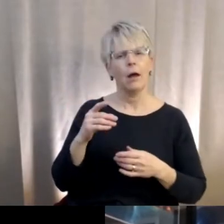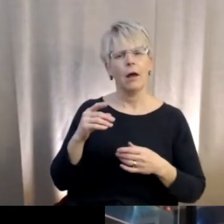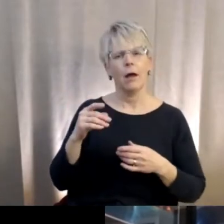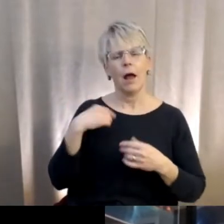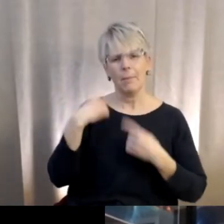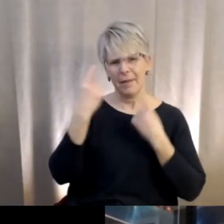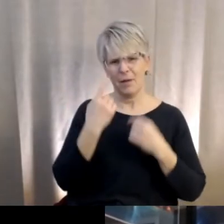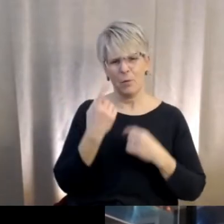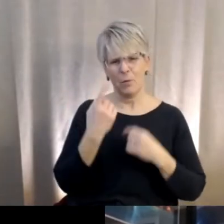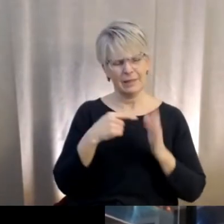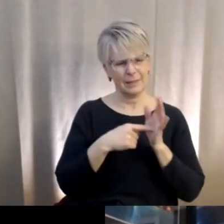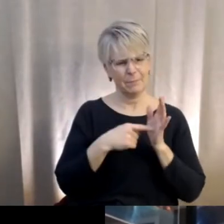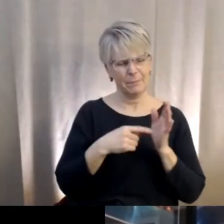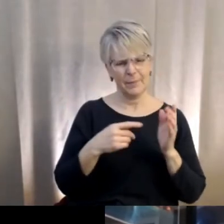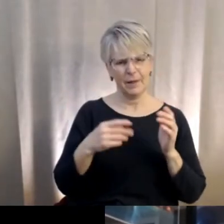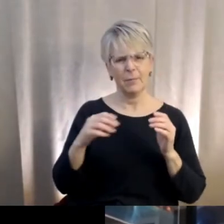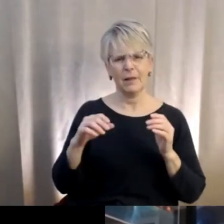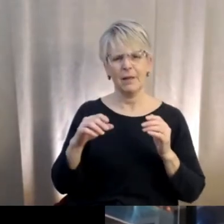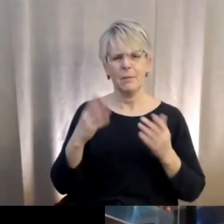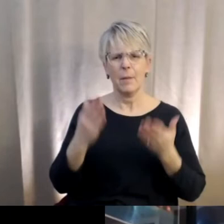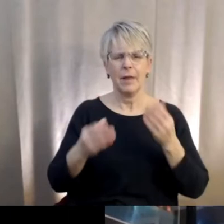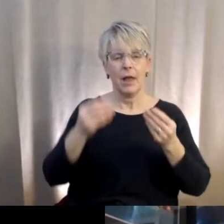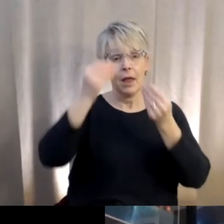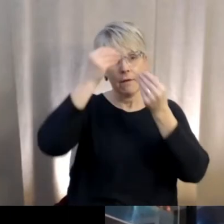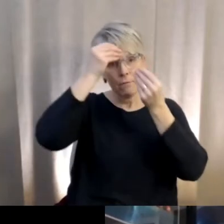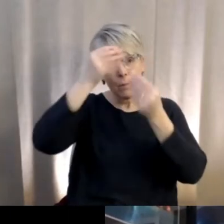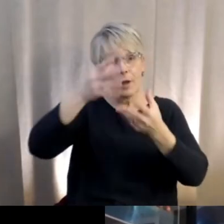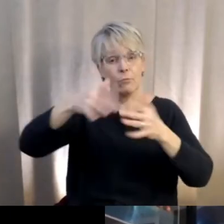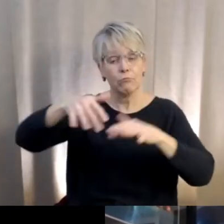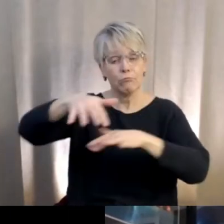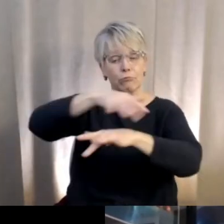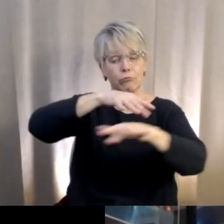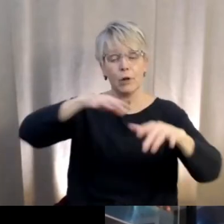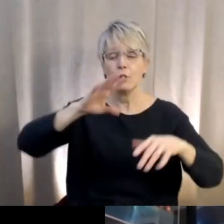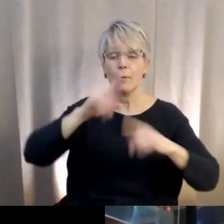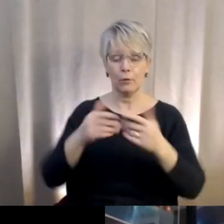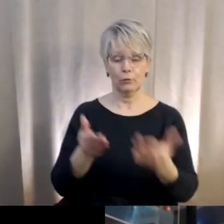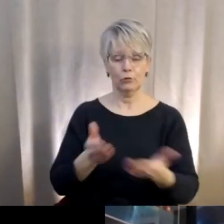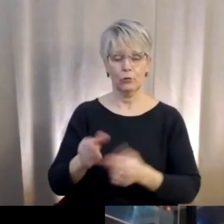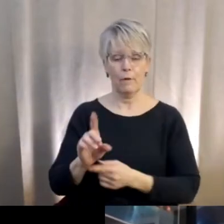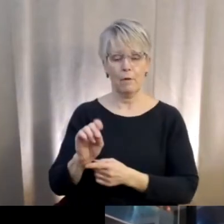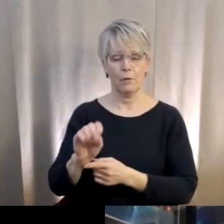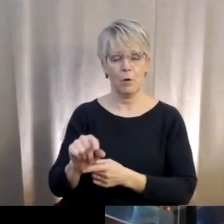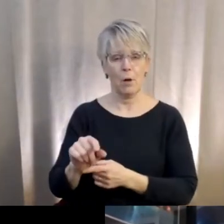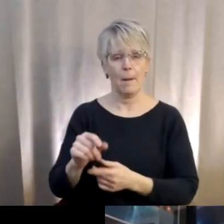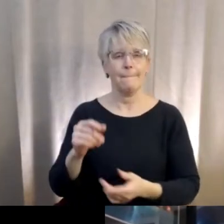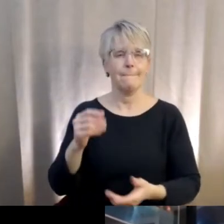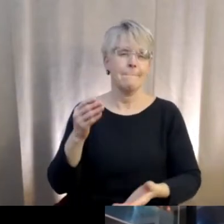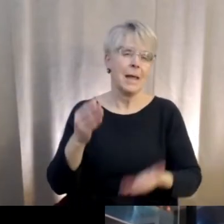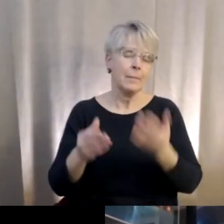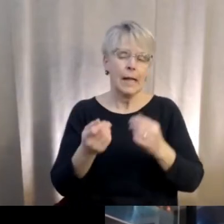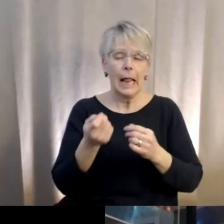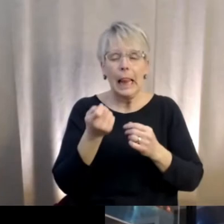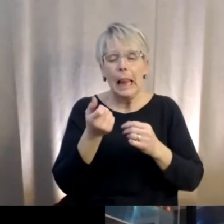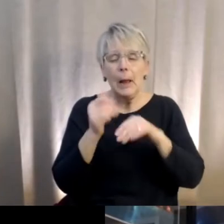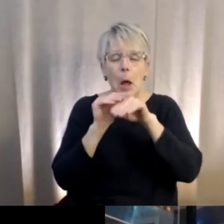one where there's information floating around service dogs that there might be a grain of truth, but it's not particularly